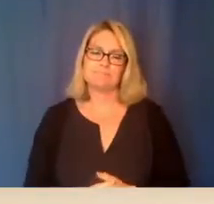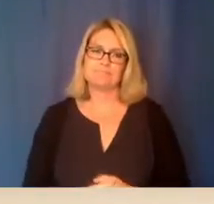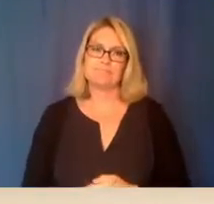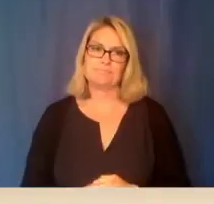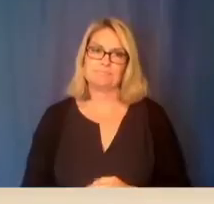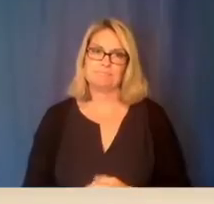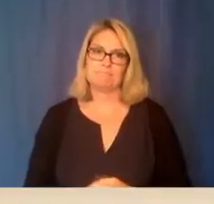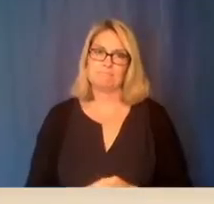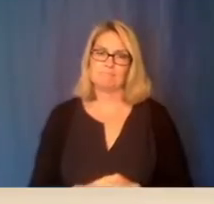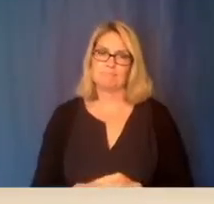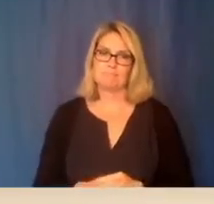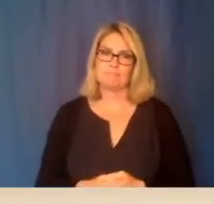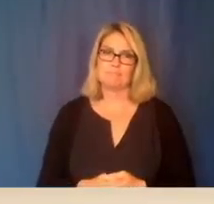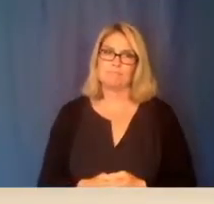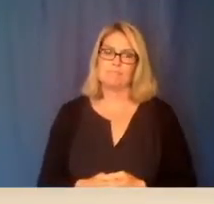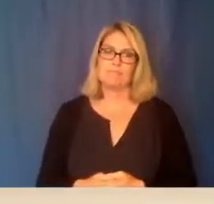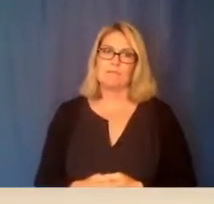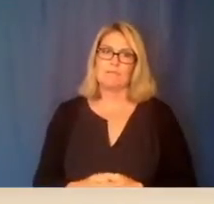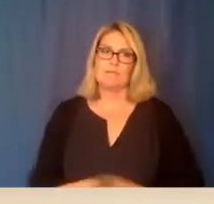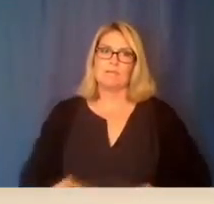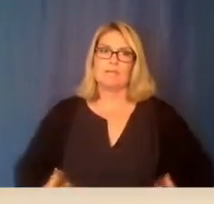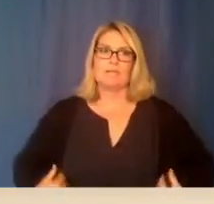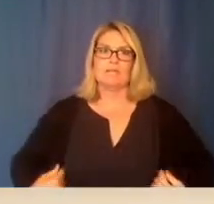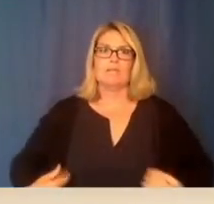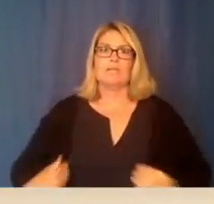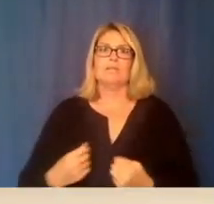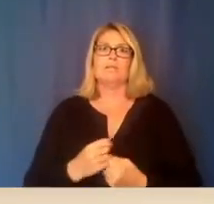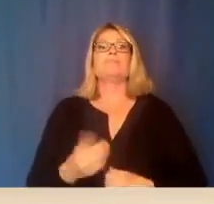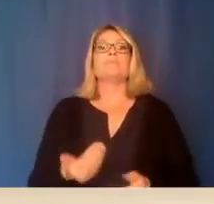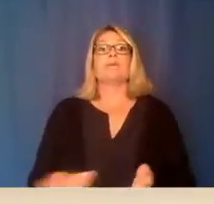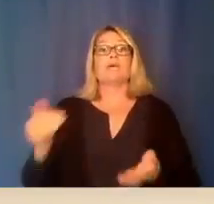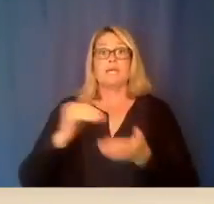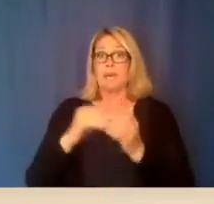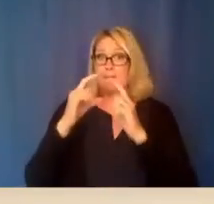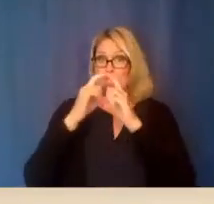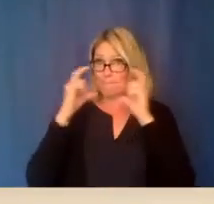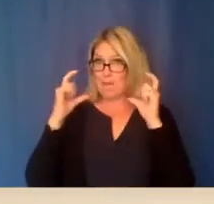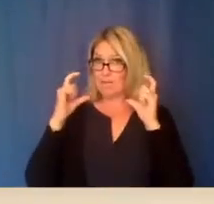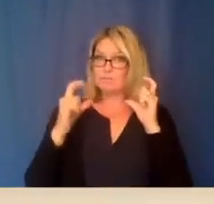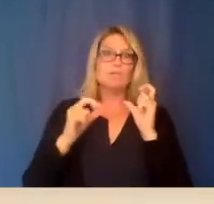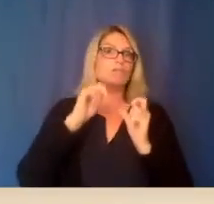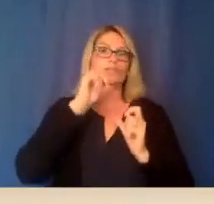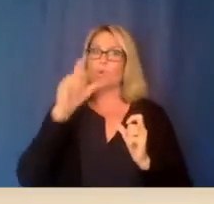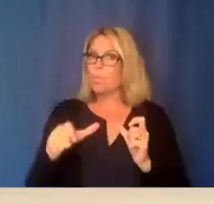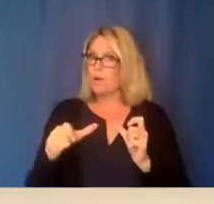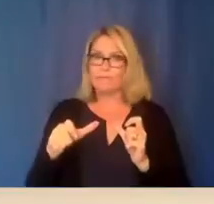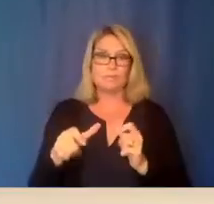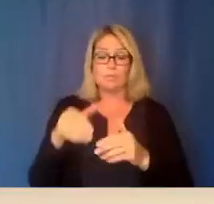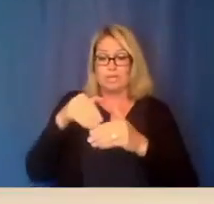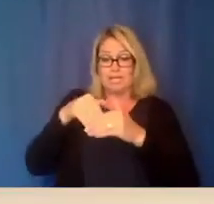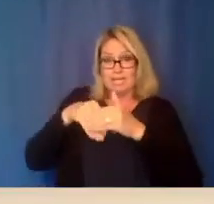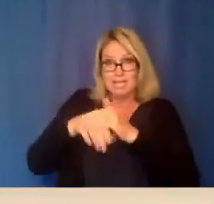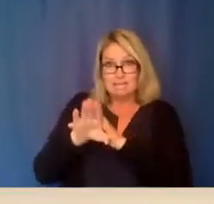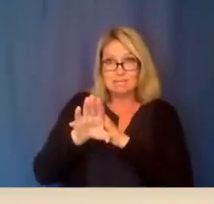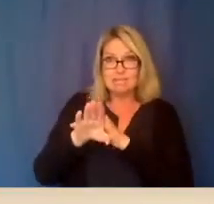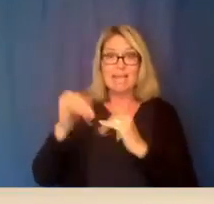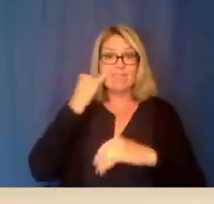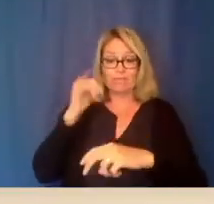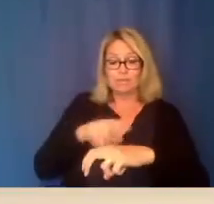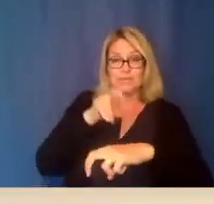So to restate it, masks are no longer mandatory in closed indoor spaces in